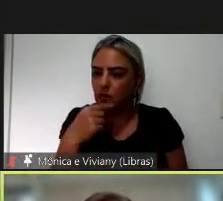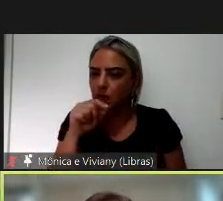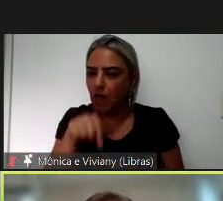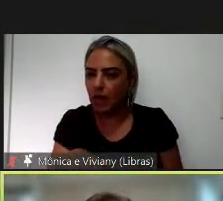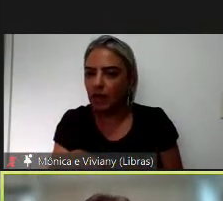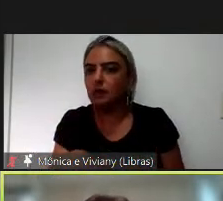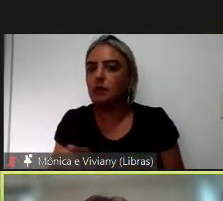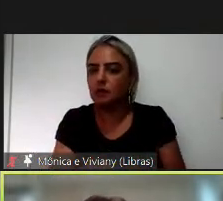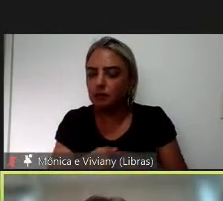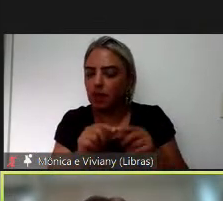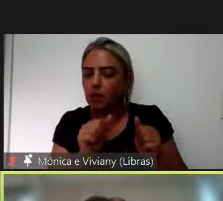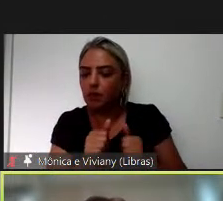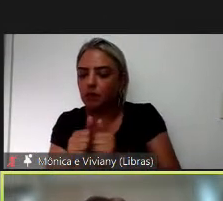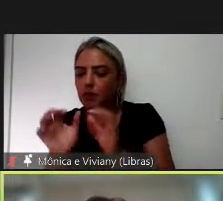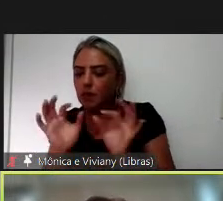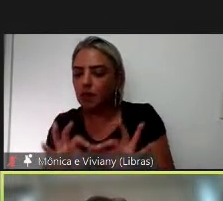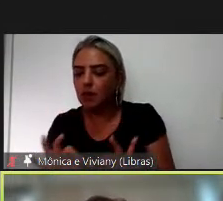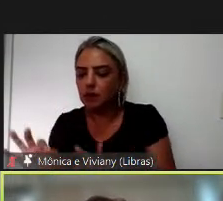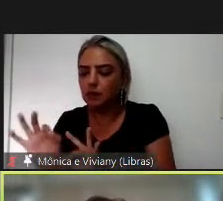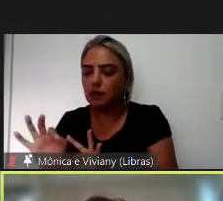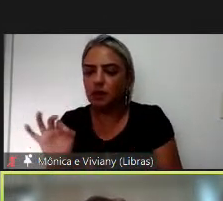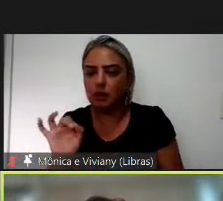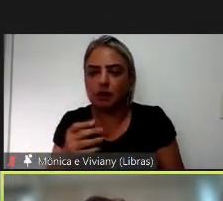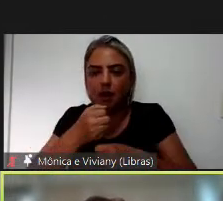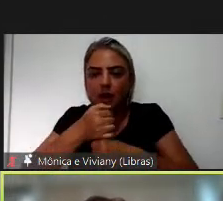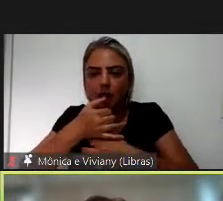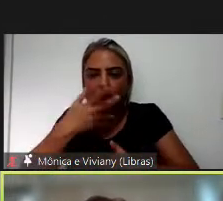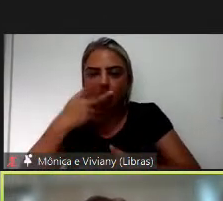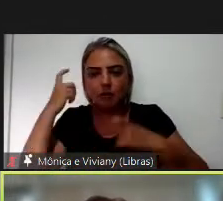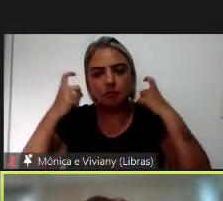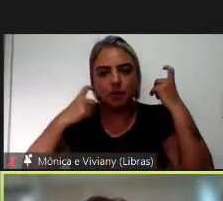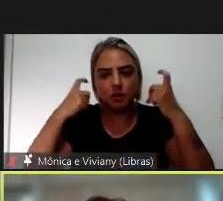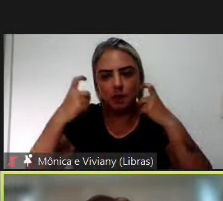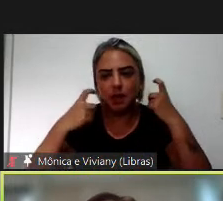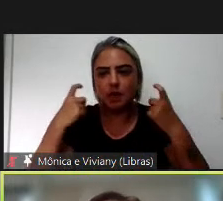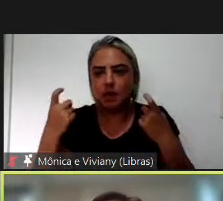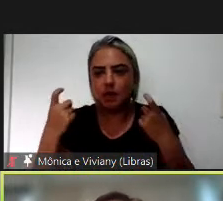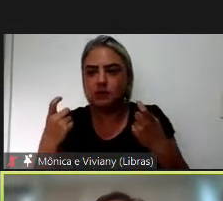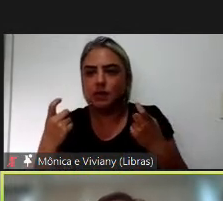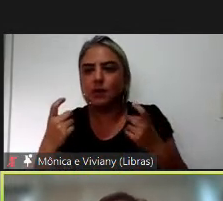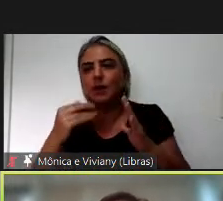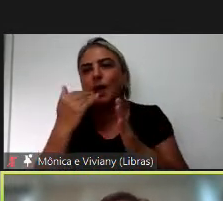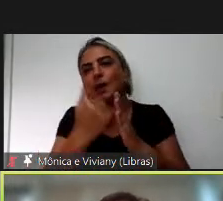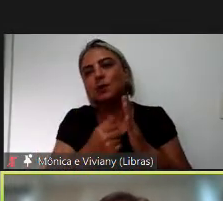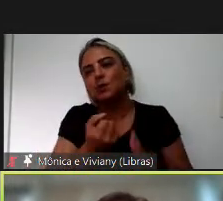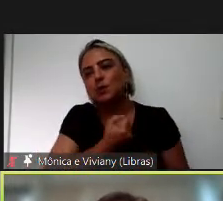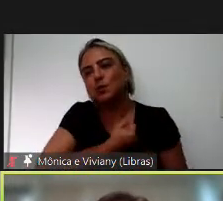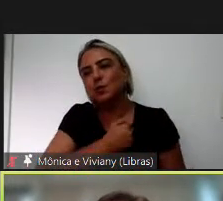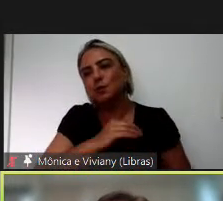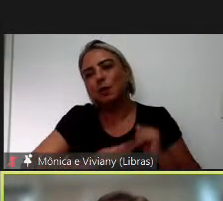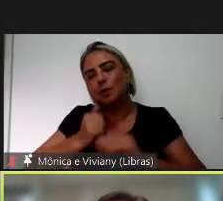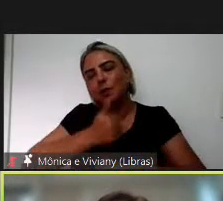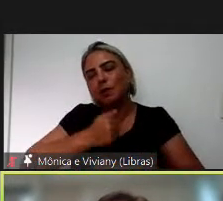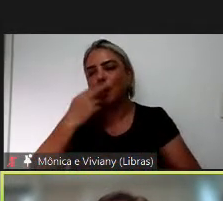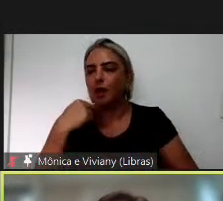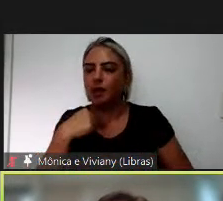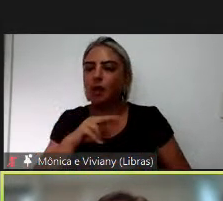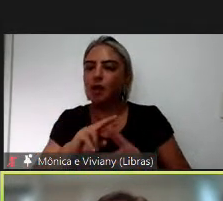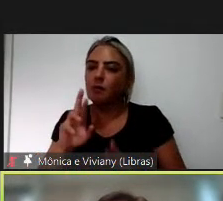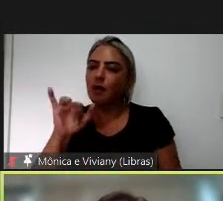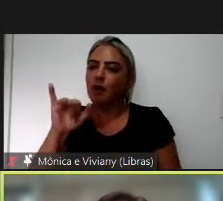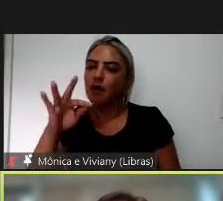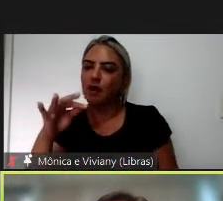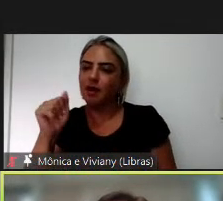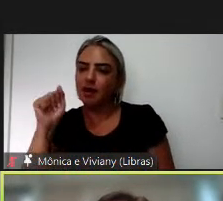multi-functional teams. I following the window chat, what people were talking about.